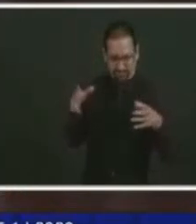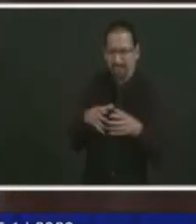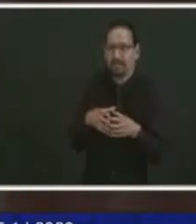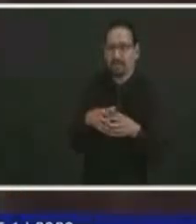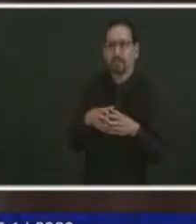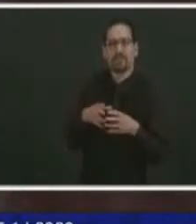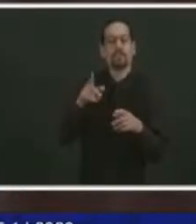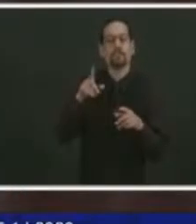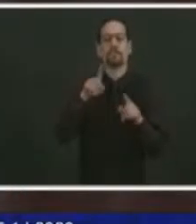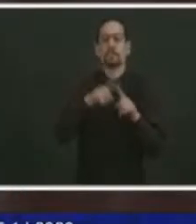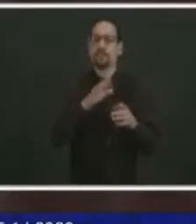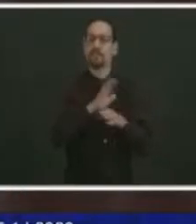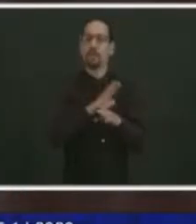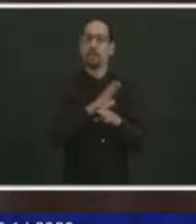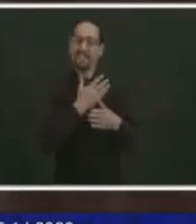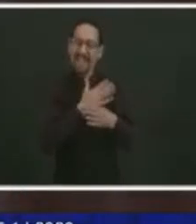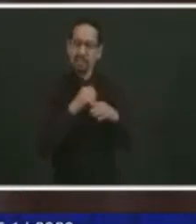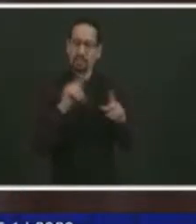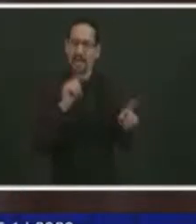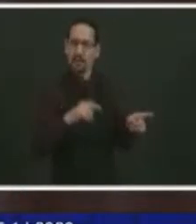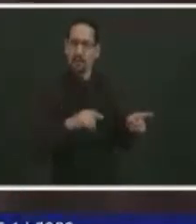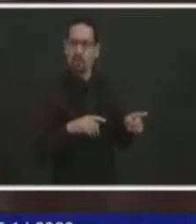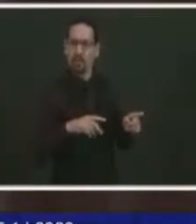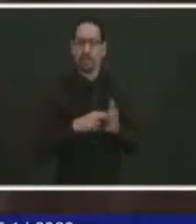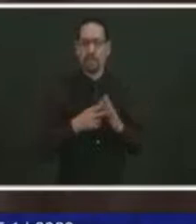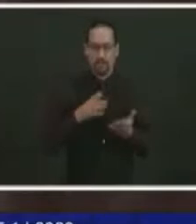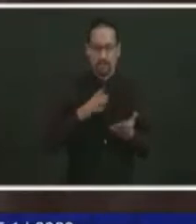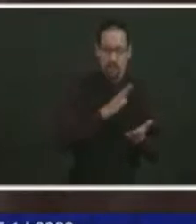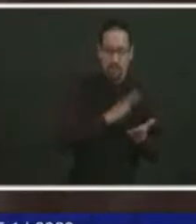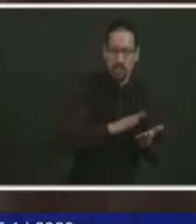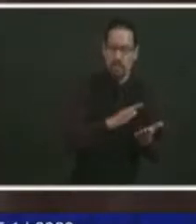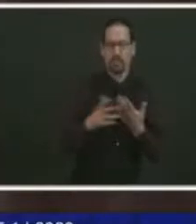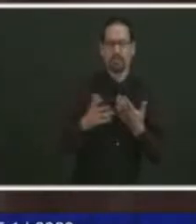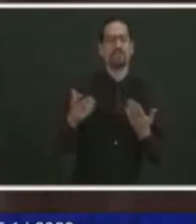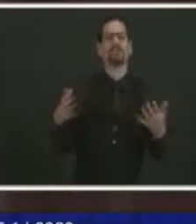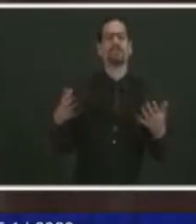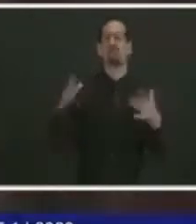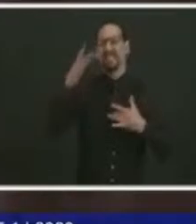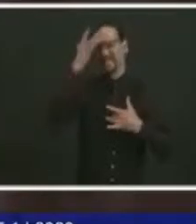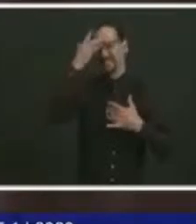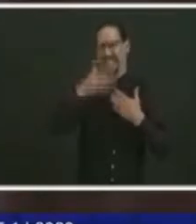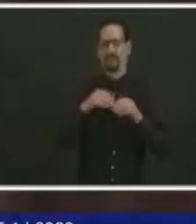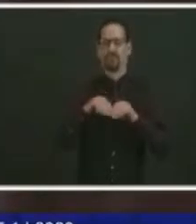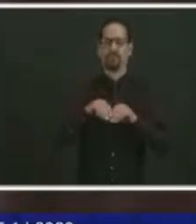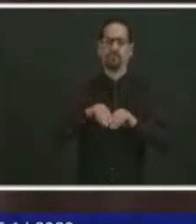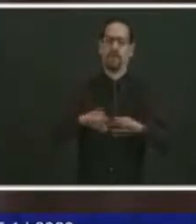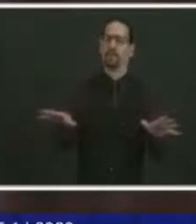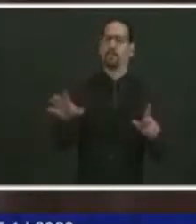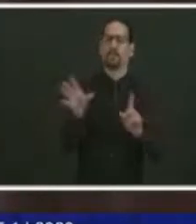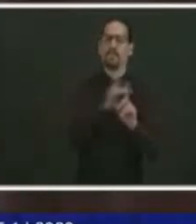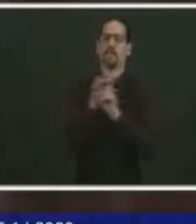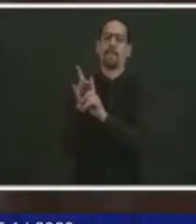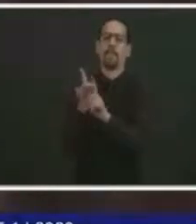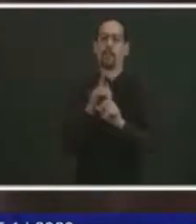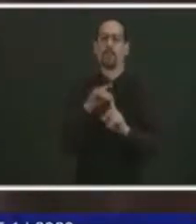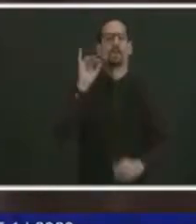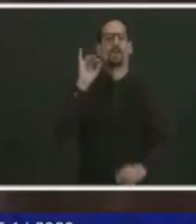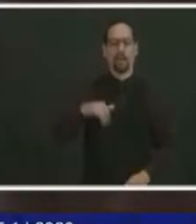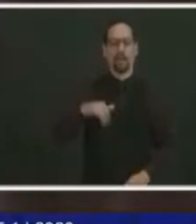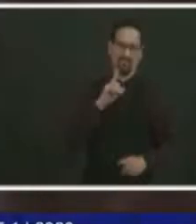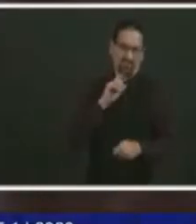those are the reasons. All I'm saying is the facts are, if you look at who's being hardest